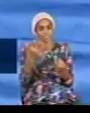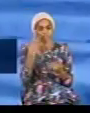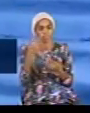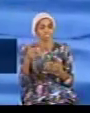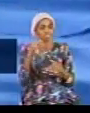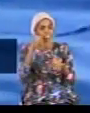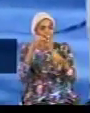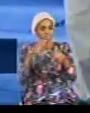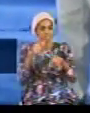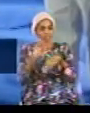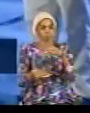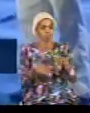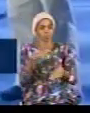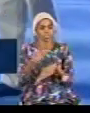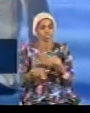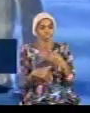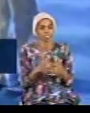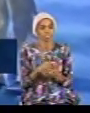Praise the Lord.